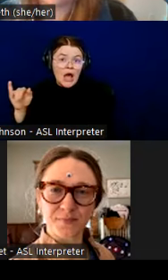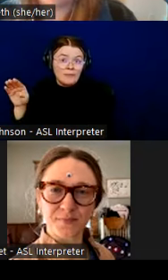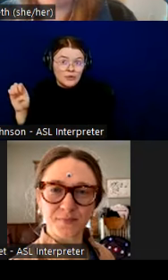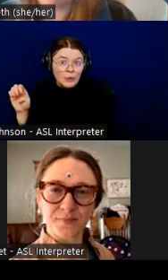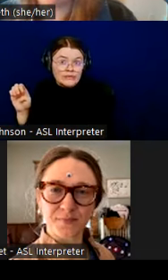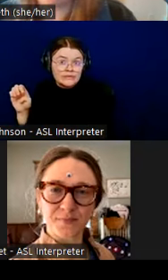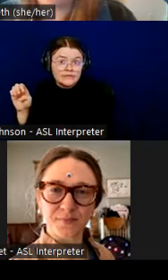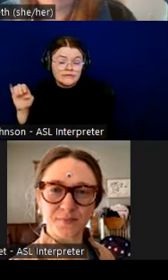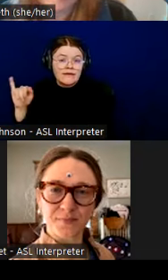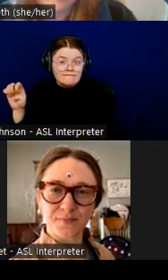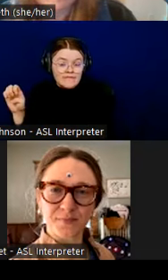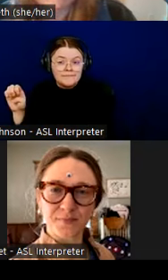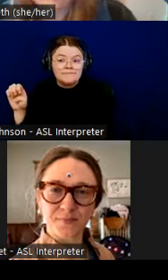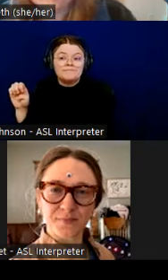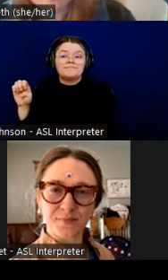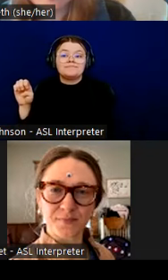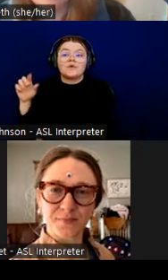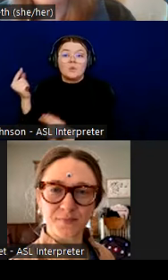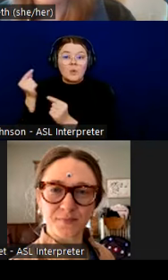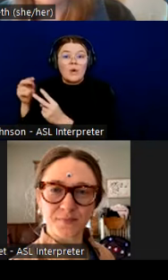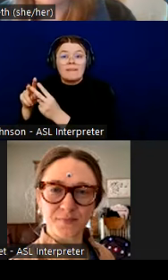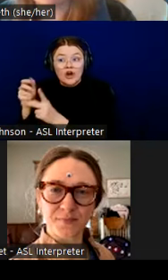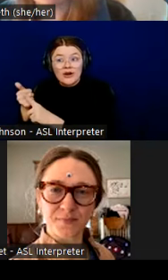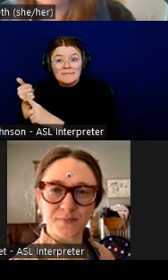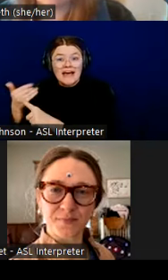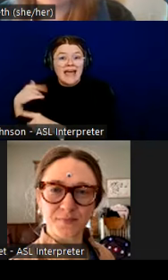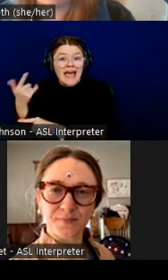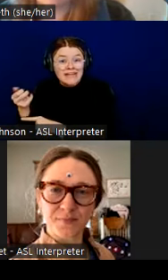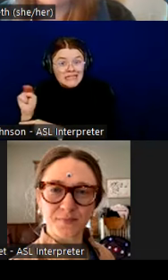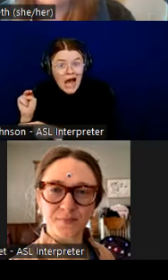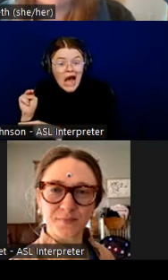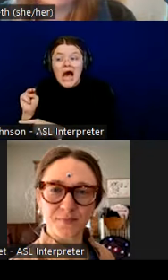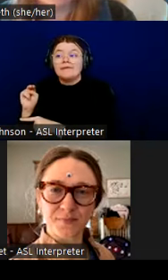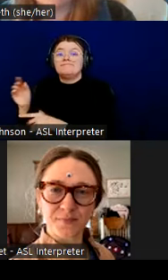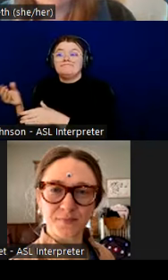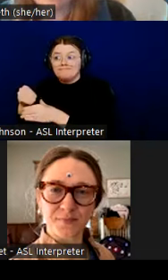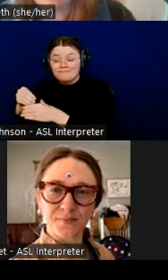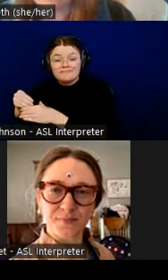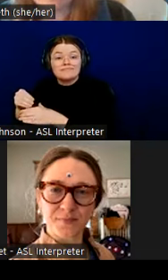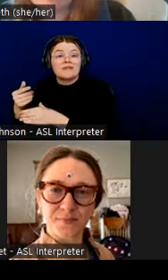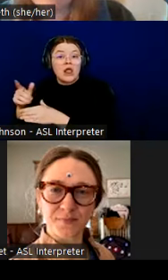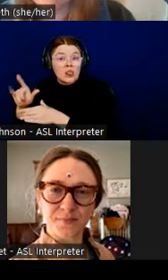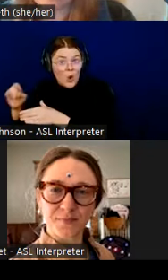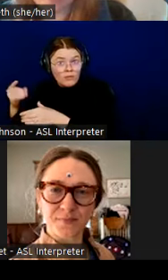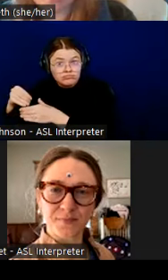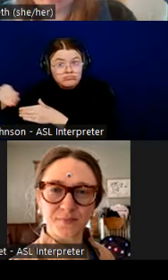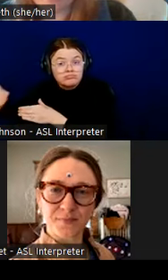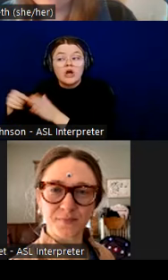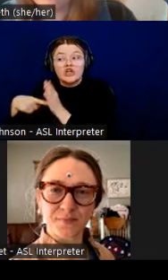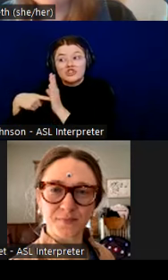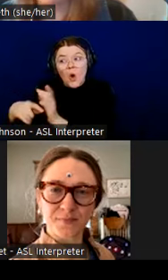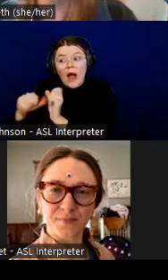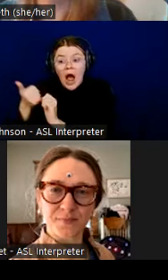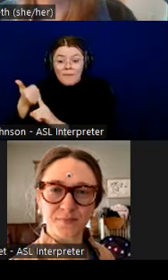responded to this threat by loading his handgun in front of her, showing her descriptions on his phone of how he could shoot her in her sleep, make it appear to